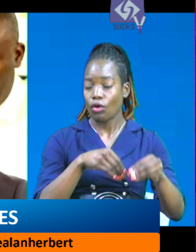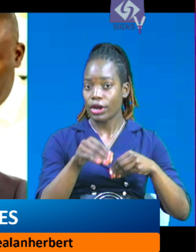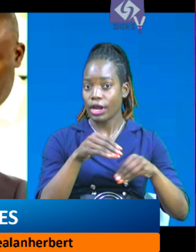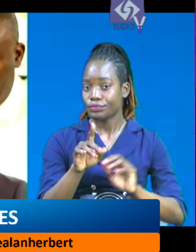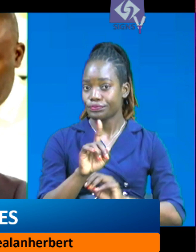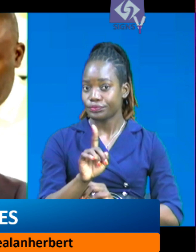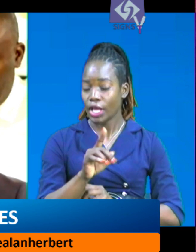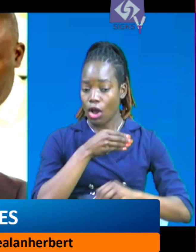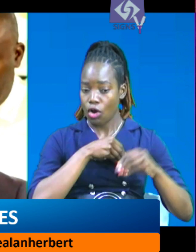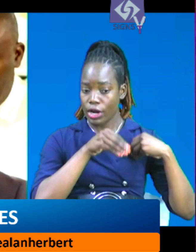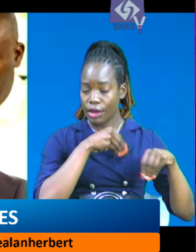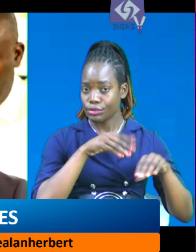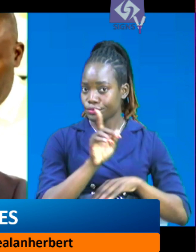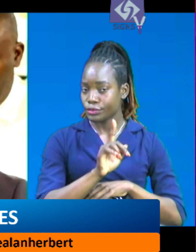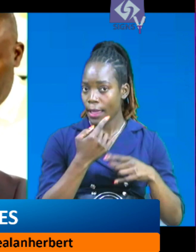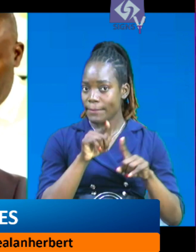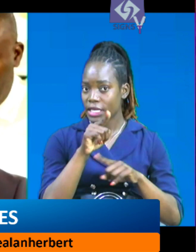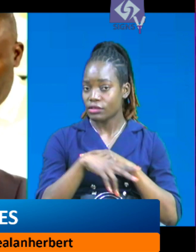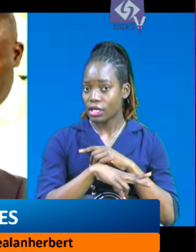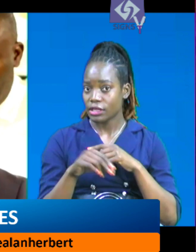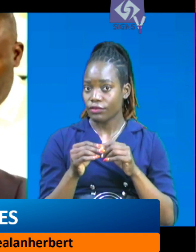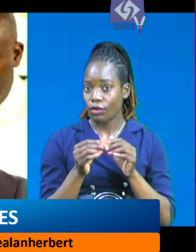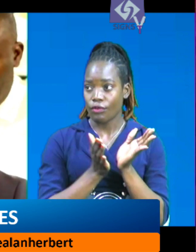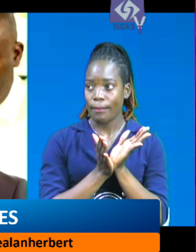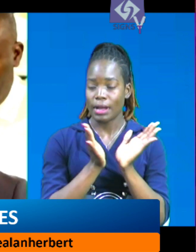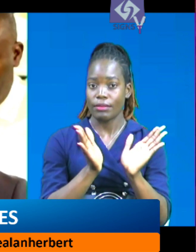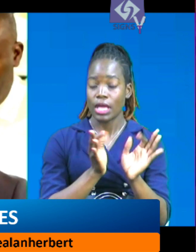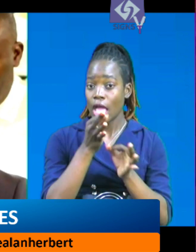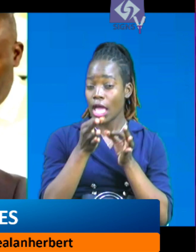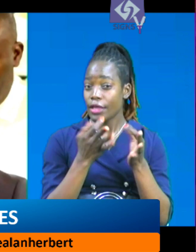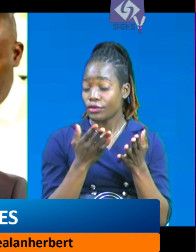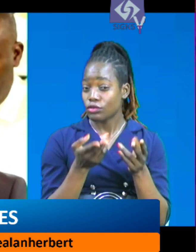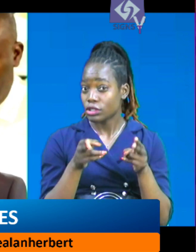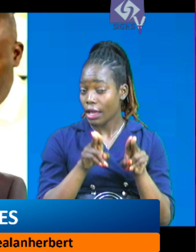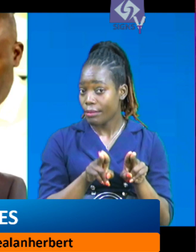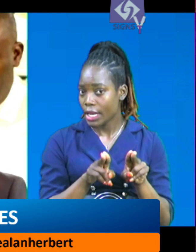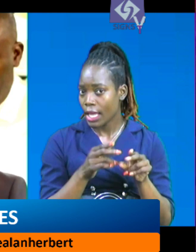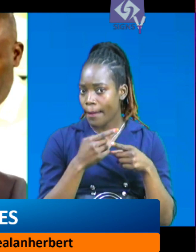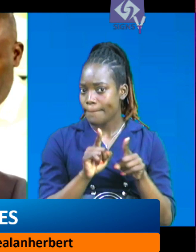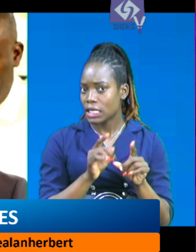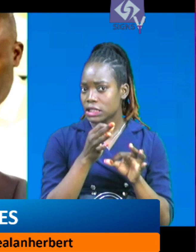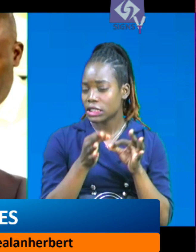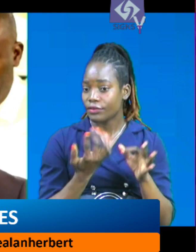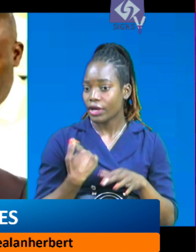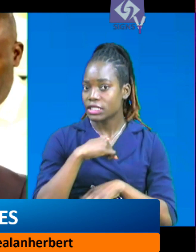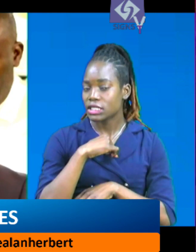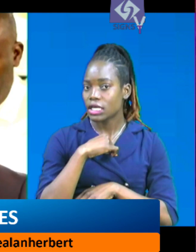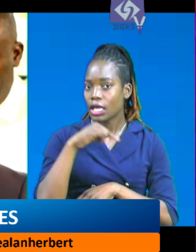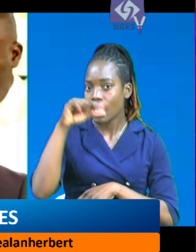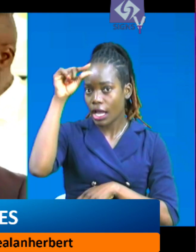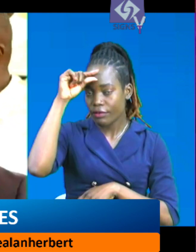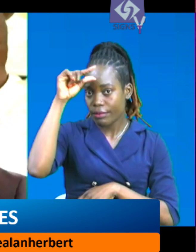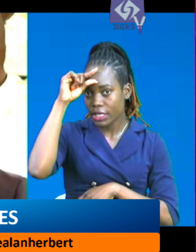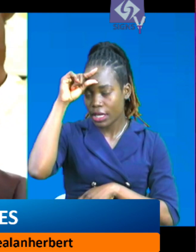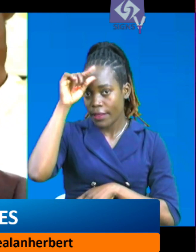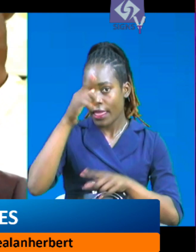budgeted corruption, but this is actually theft of public resources, if at all it was taking place. But if, as a government officer, you come and